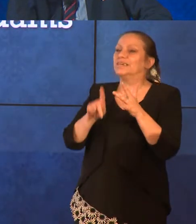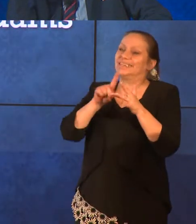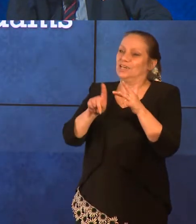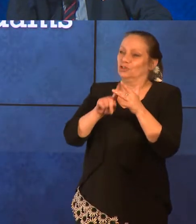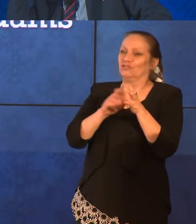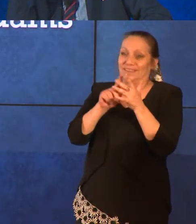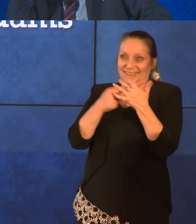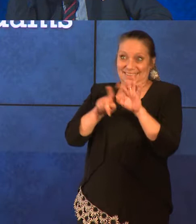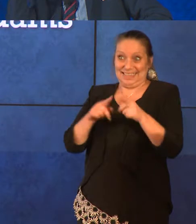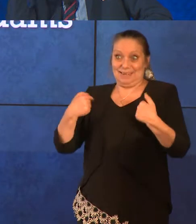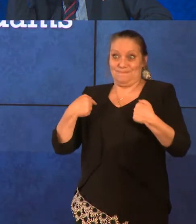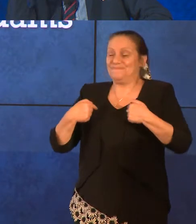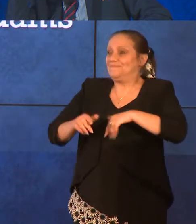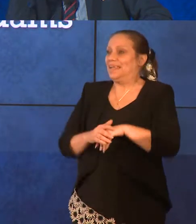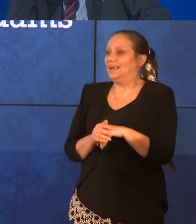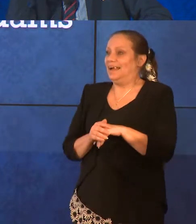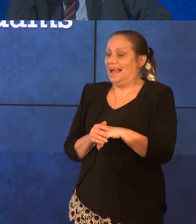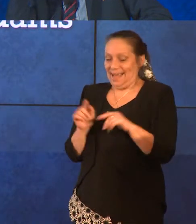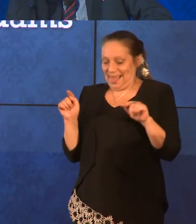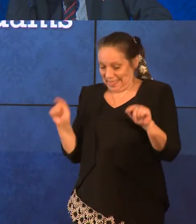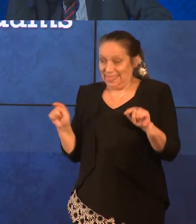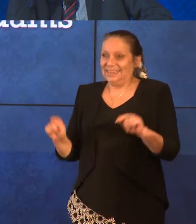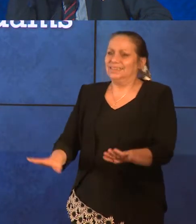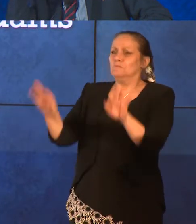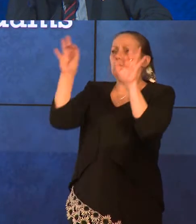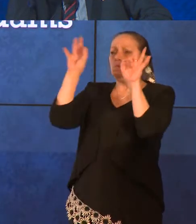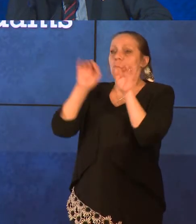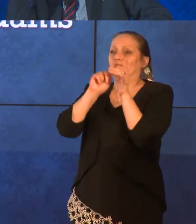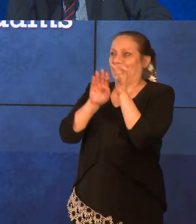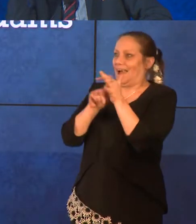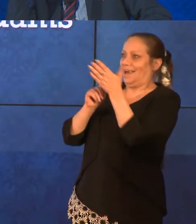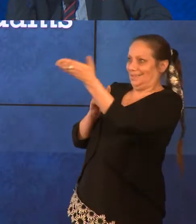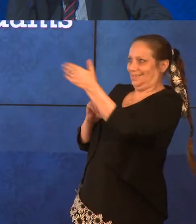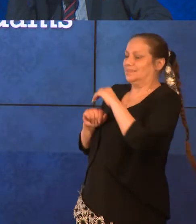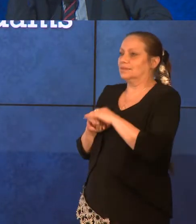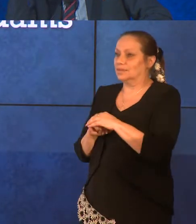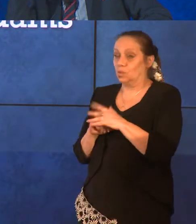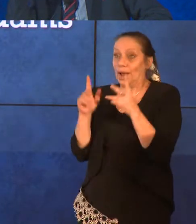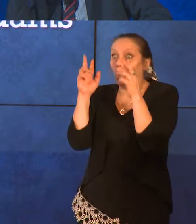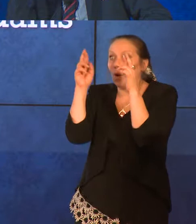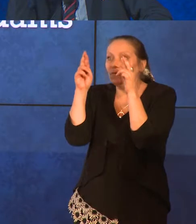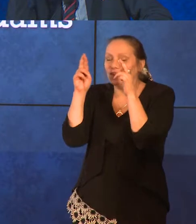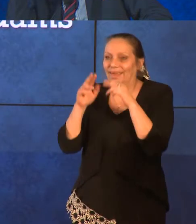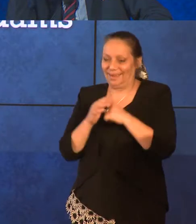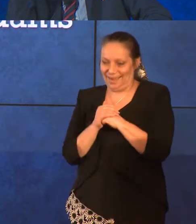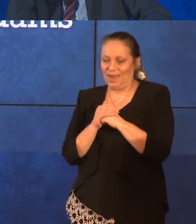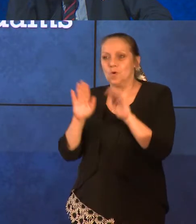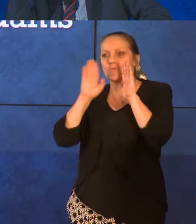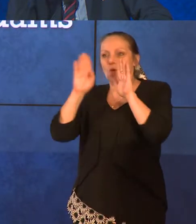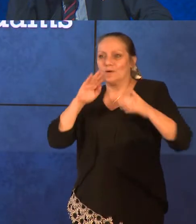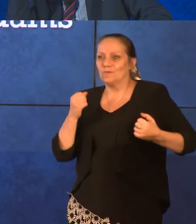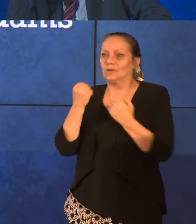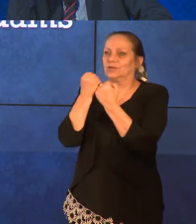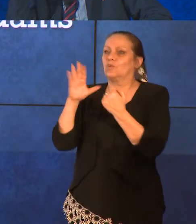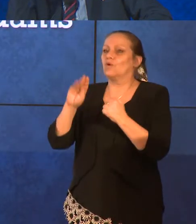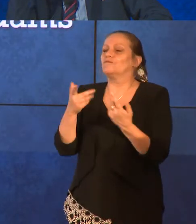Agency, and this is a perfect case where hopefully there'd be great support from our